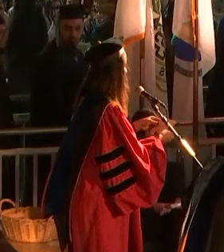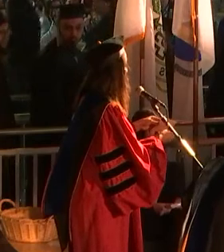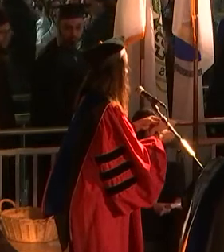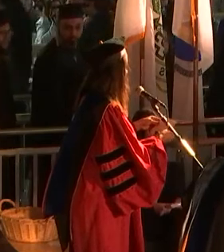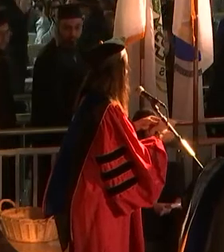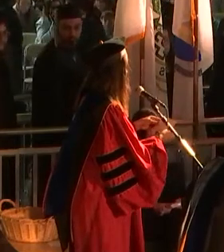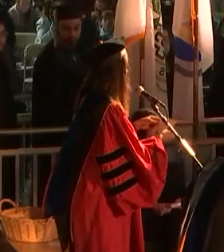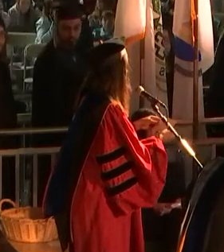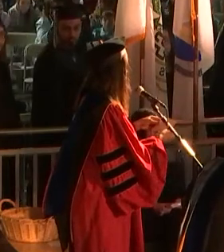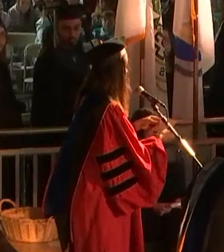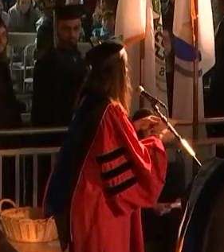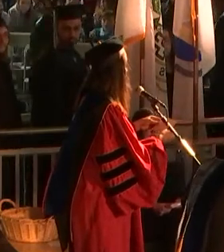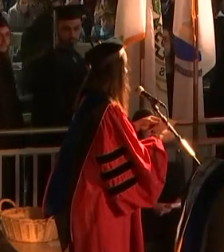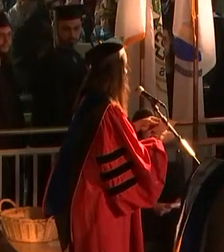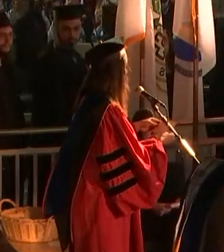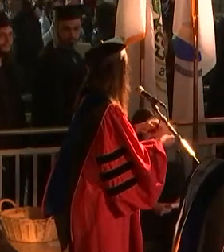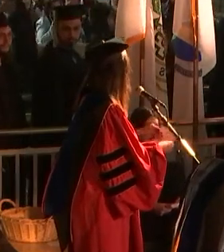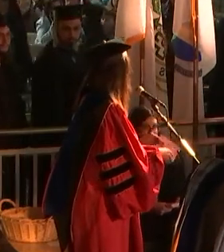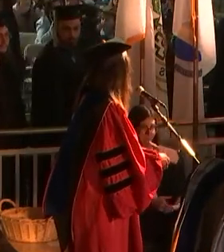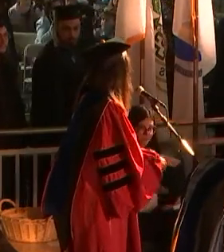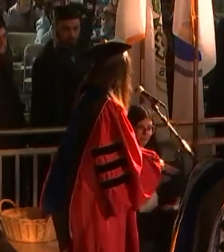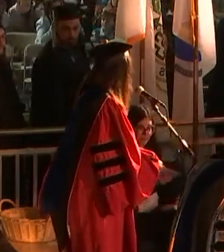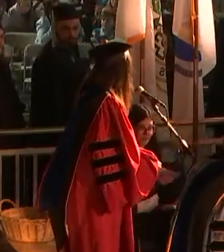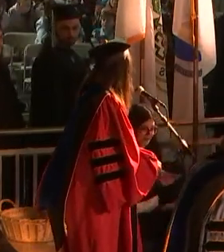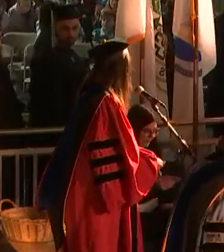Gwyneth C. Hallman, summa cum laude.